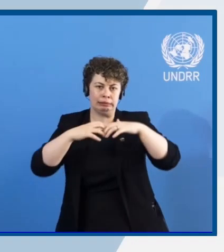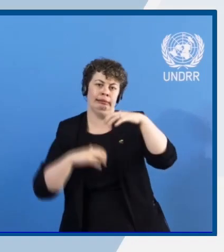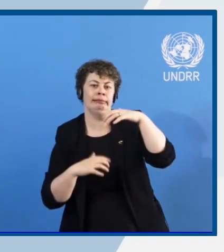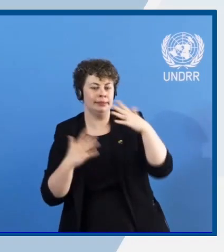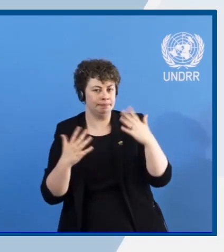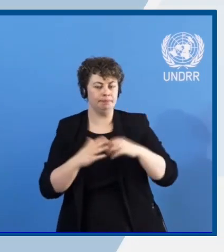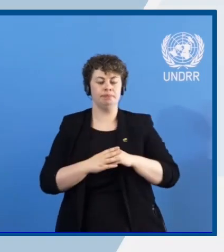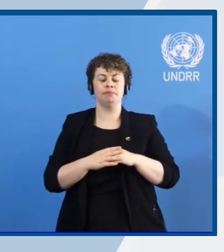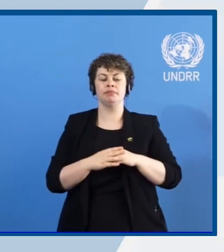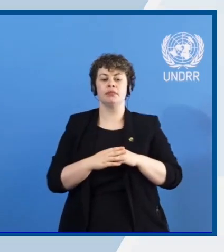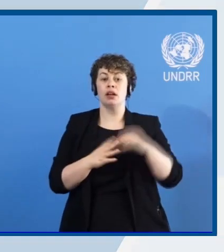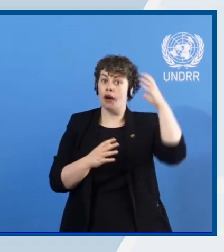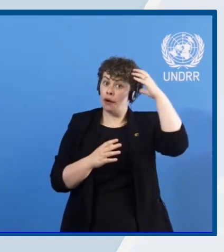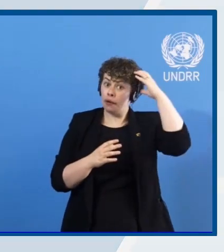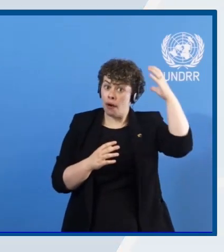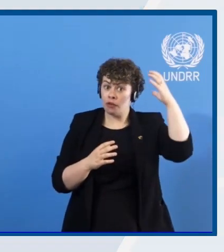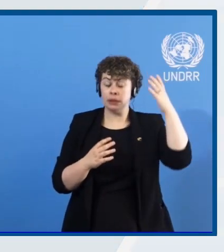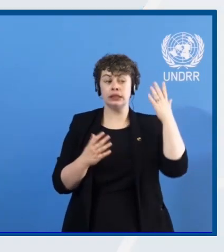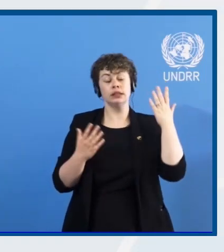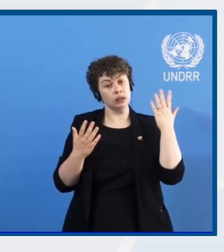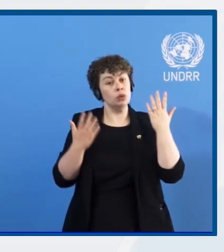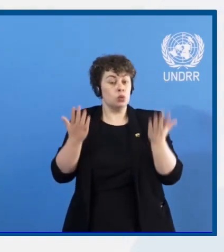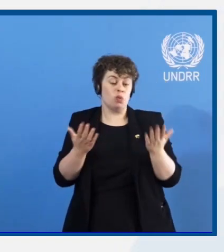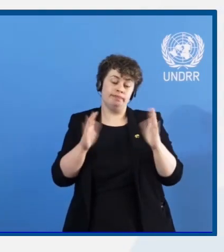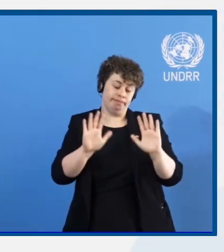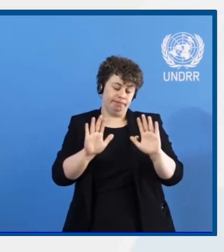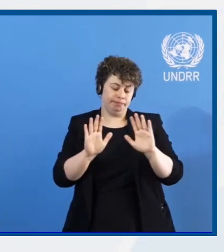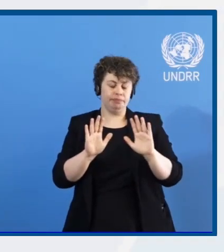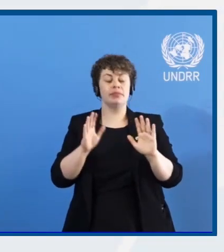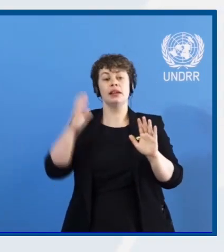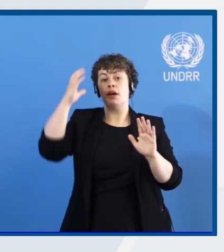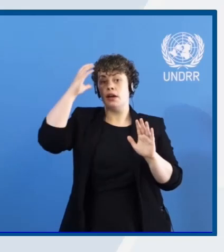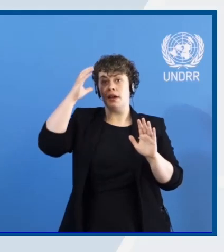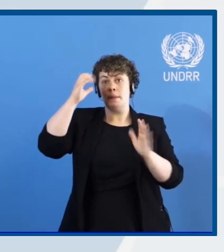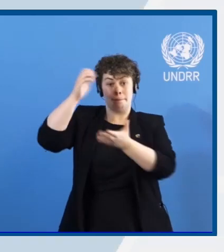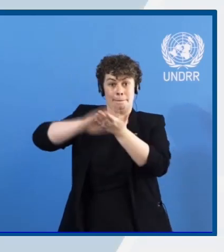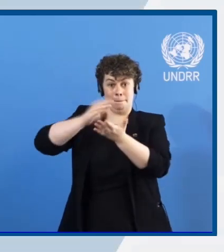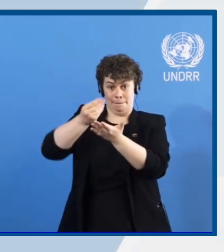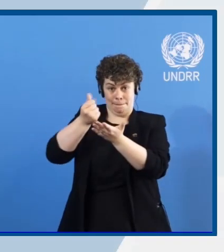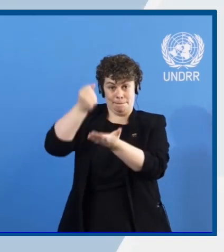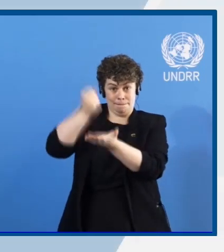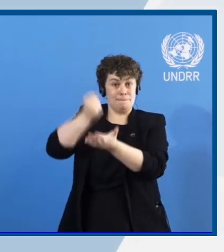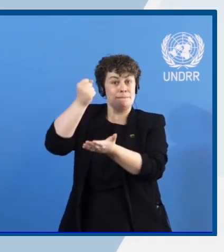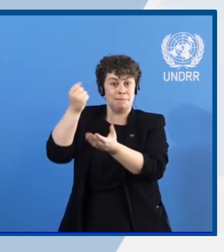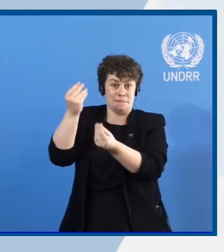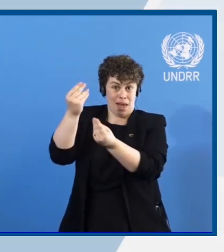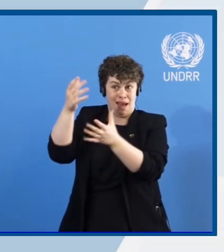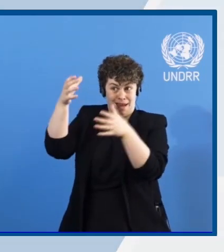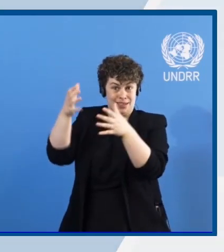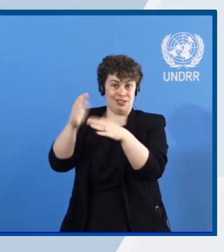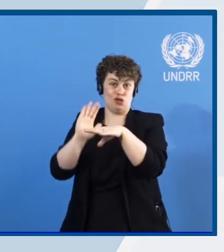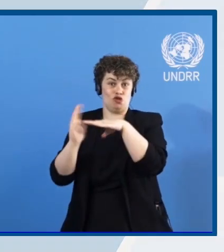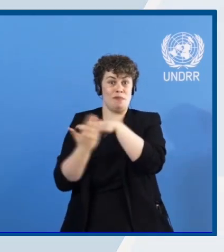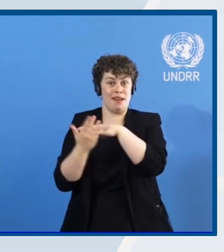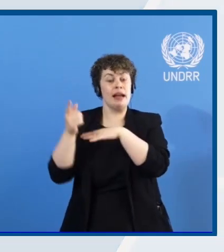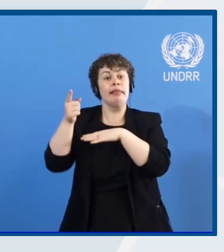of Jamaica has started the process of looking at stress testing financial